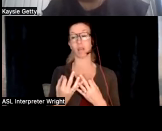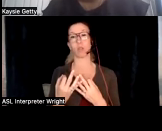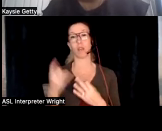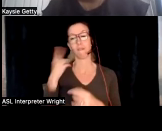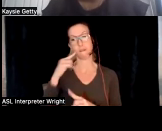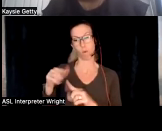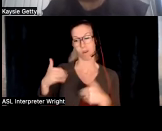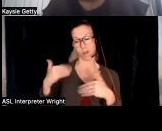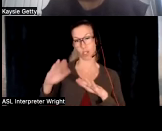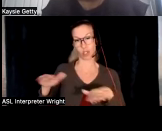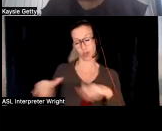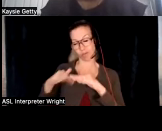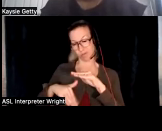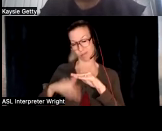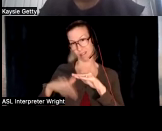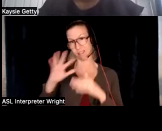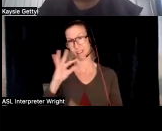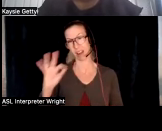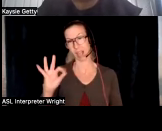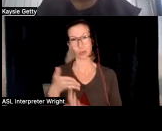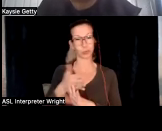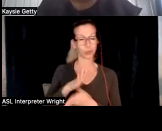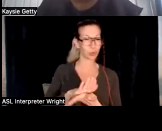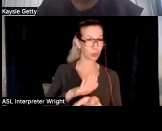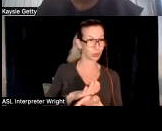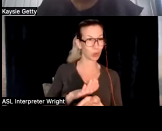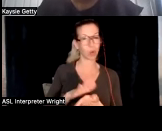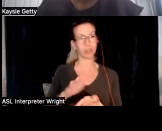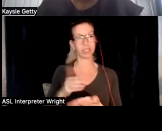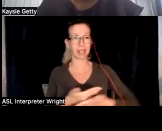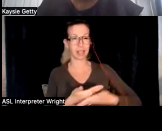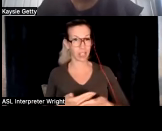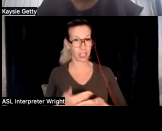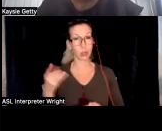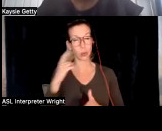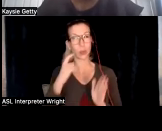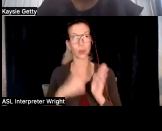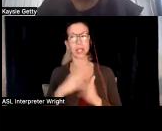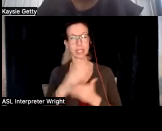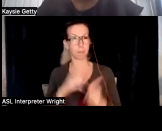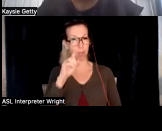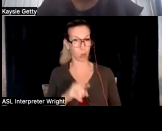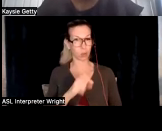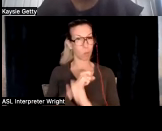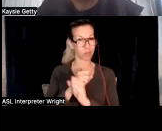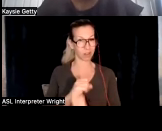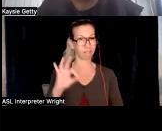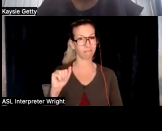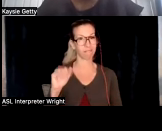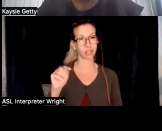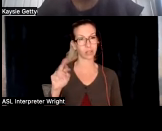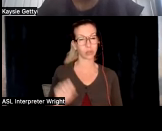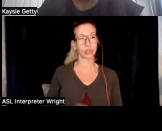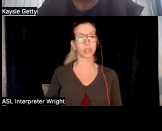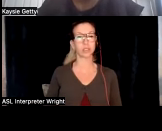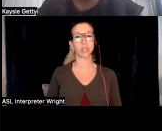that preschool, toddler, and infant group, you'll recognize some of these protective factors. But we really want to put it into action. We want to plant the